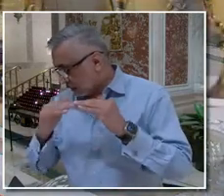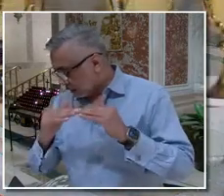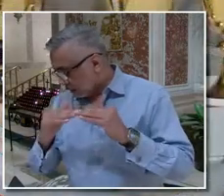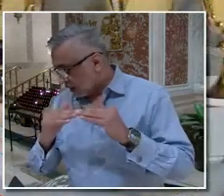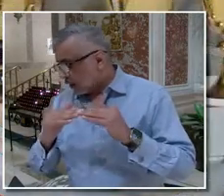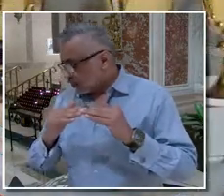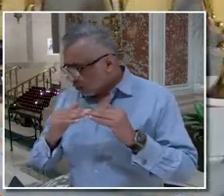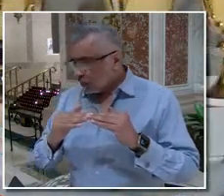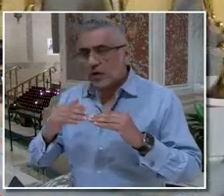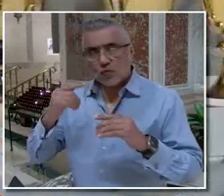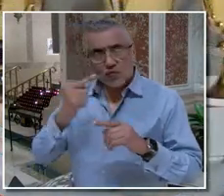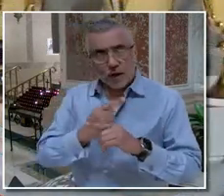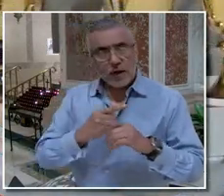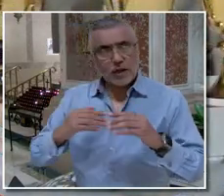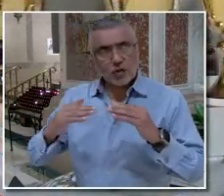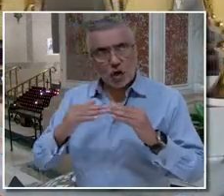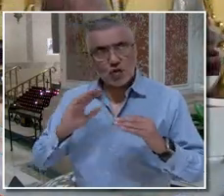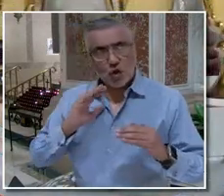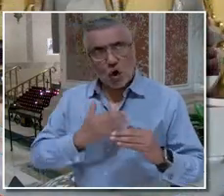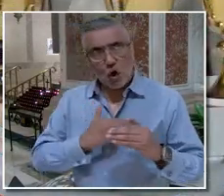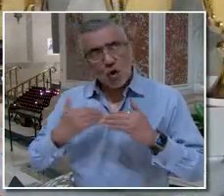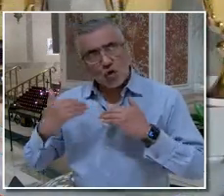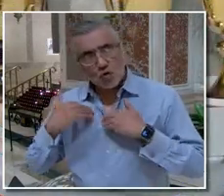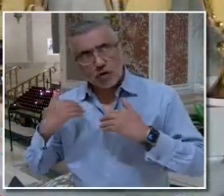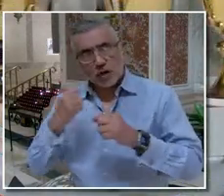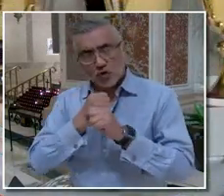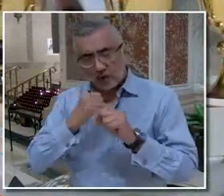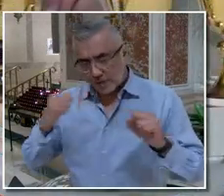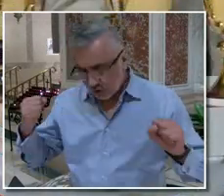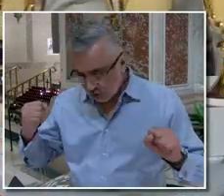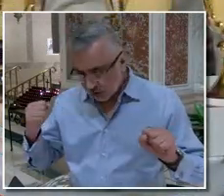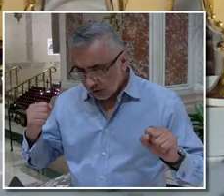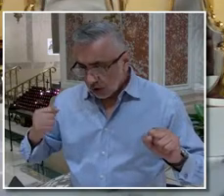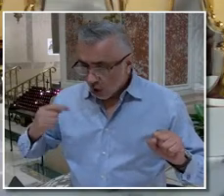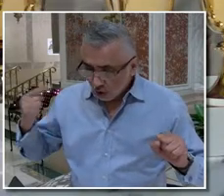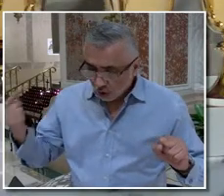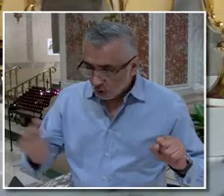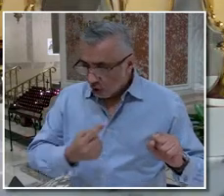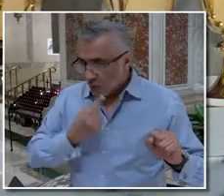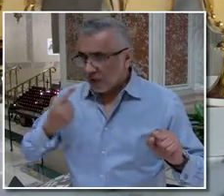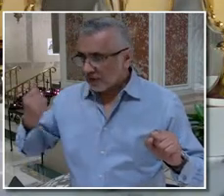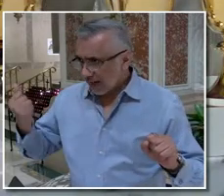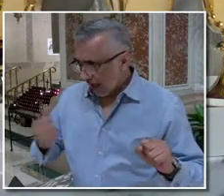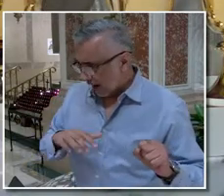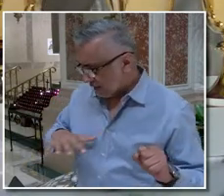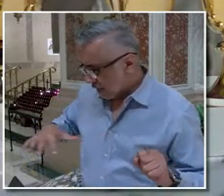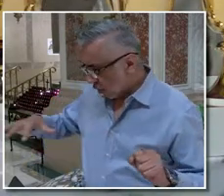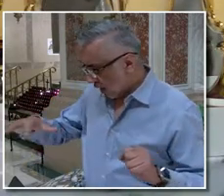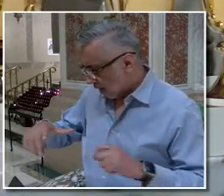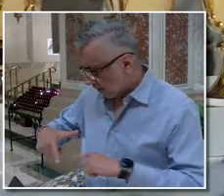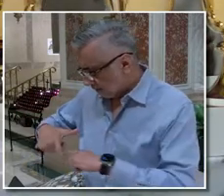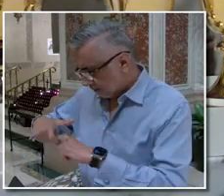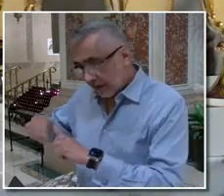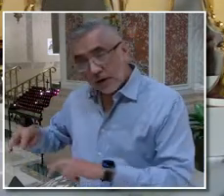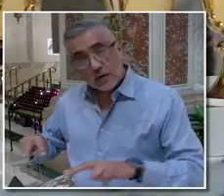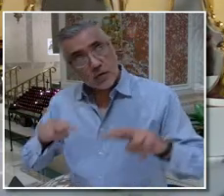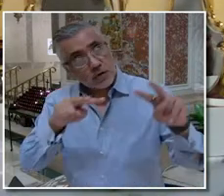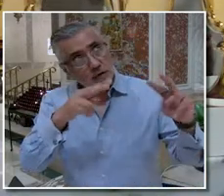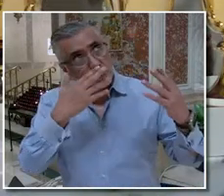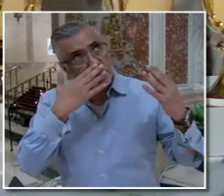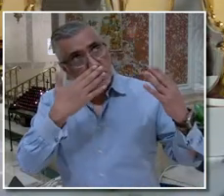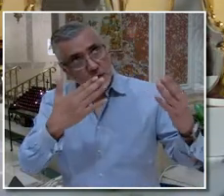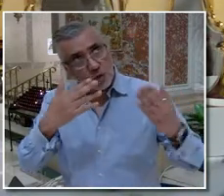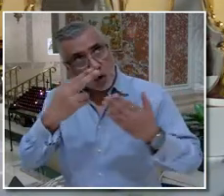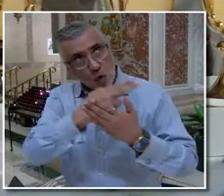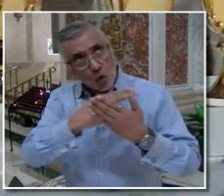It is truly right and just, our duty and our salvation, always and everywhere to give you thanks, Lord,